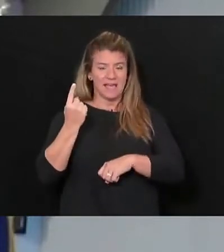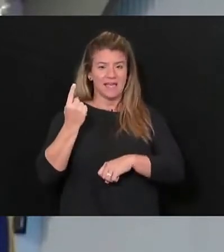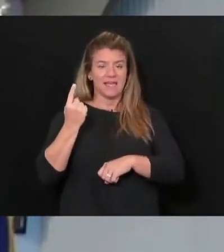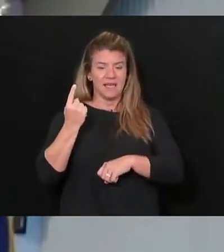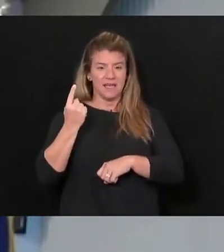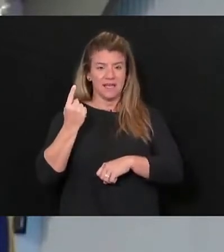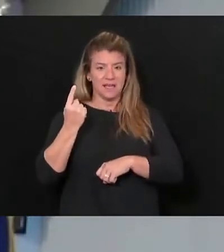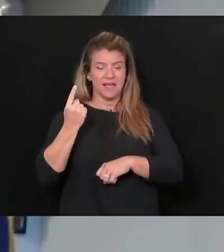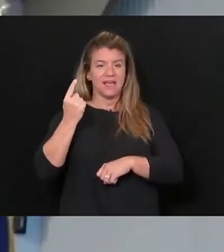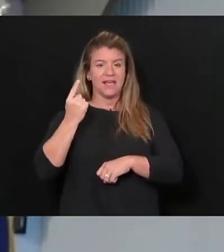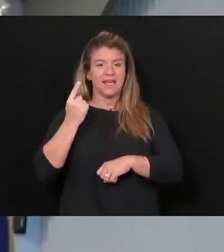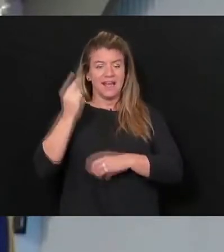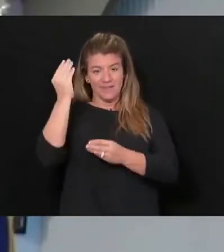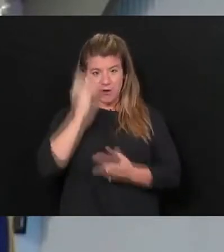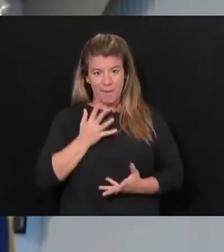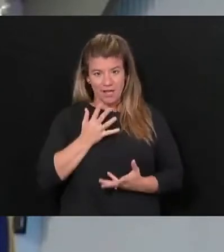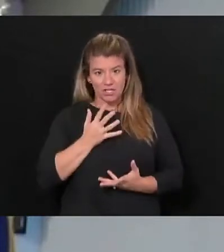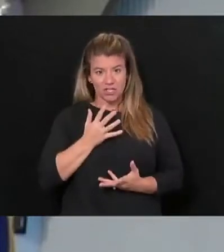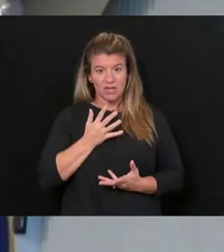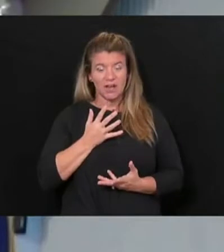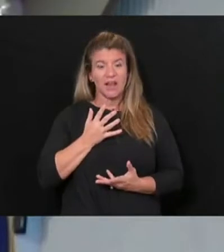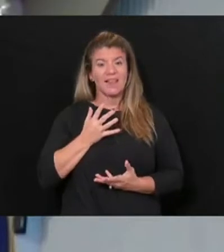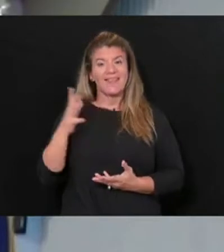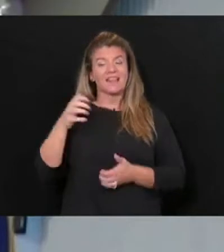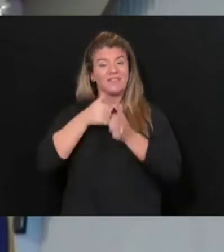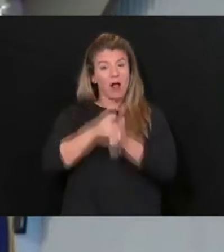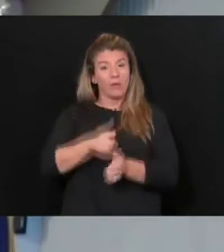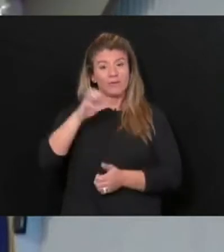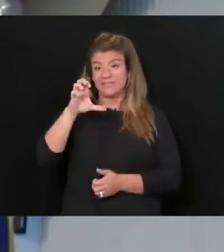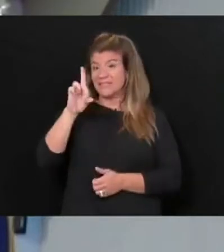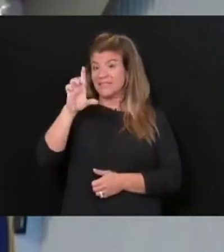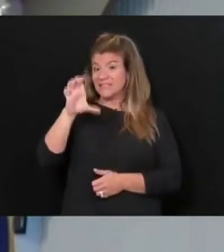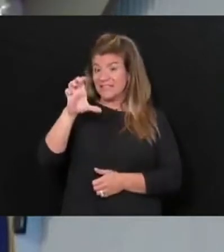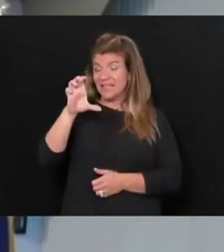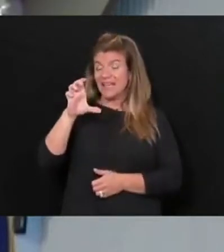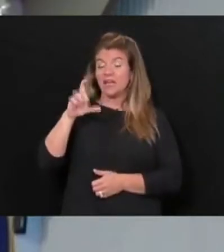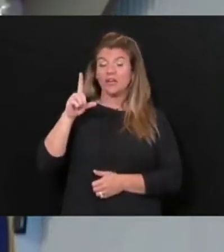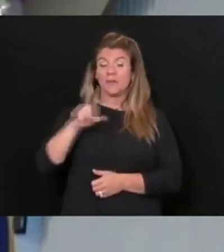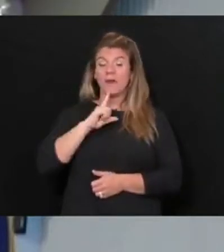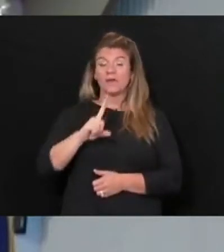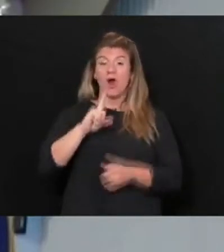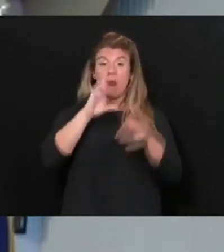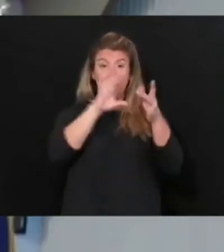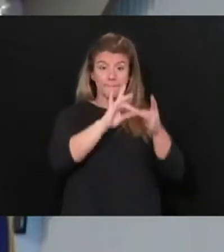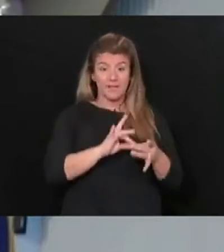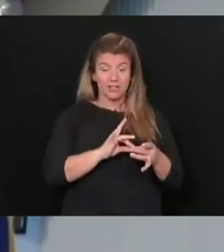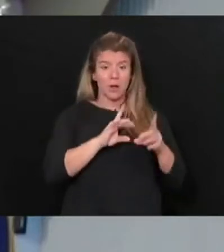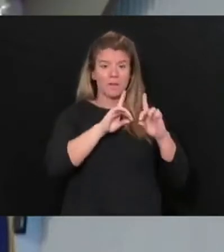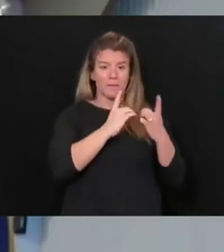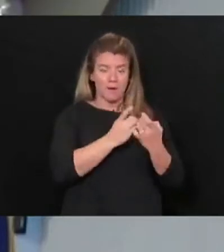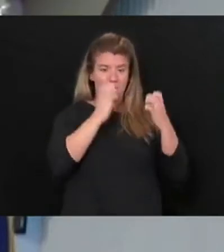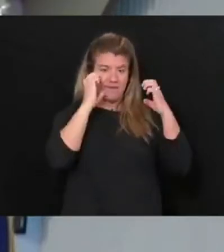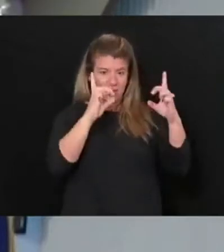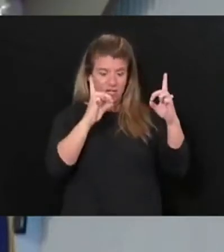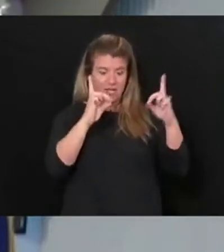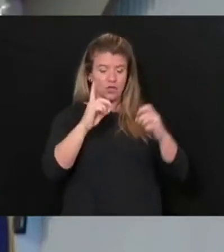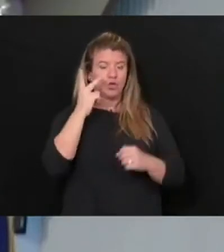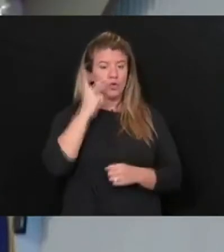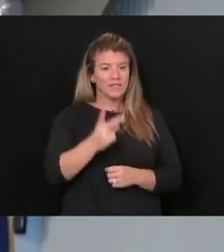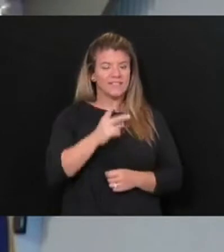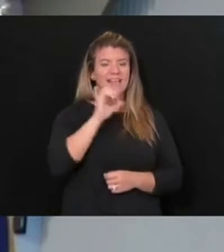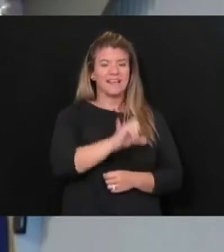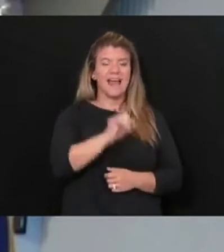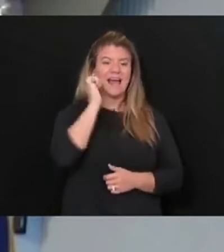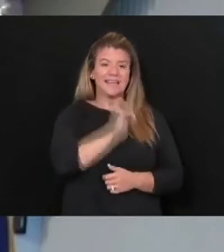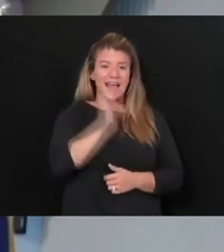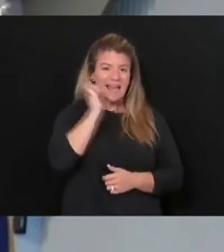epi-linked data that is by a CDC definition. So those things are mentioned here on the Department of Education. So you can see that daily, and we